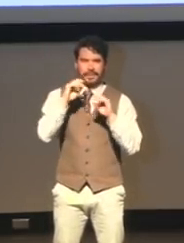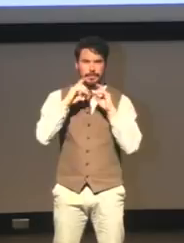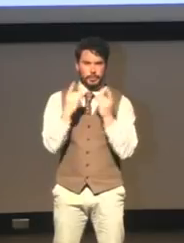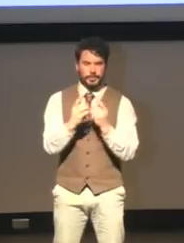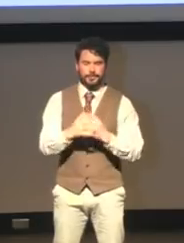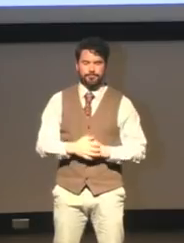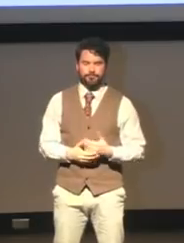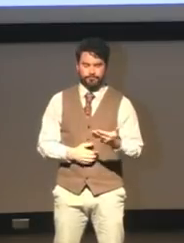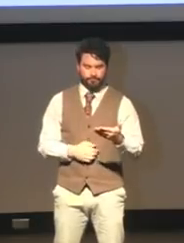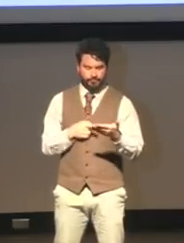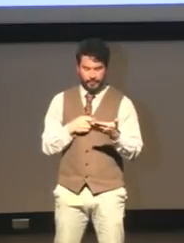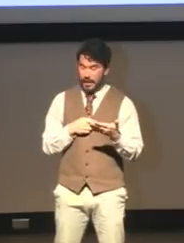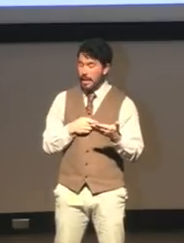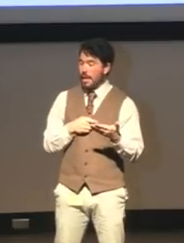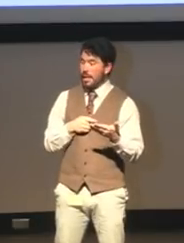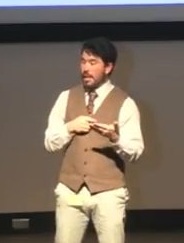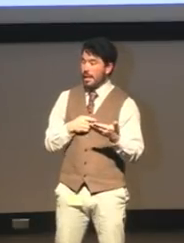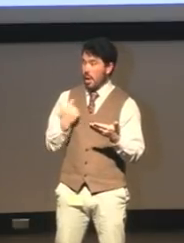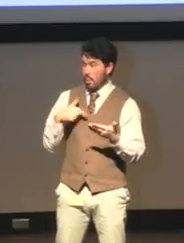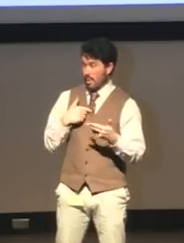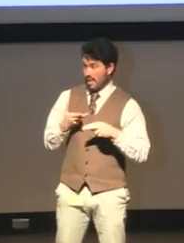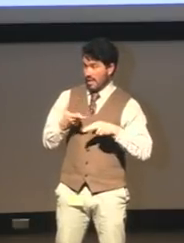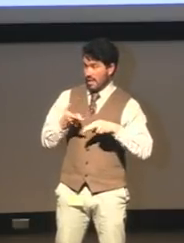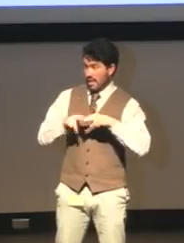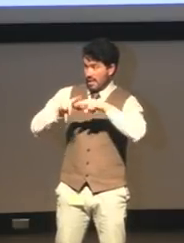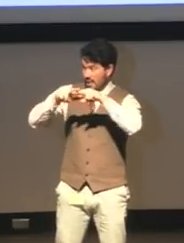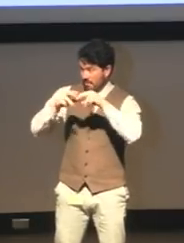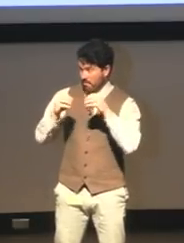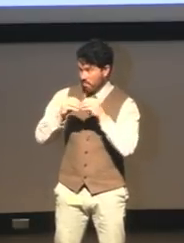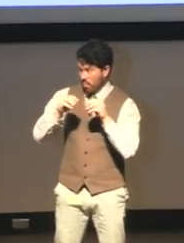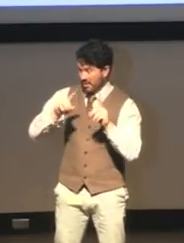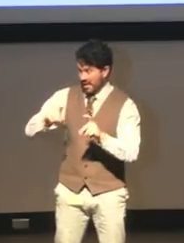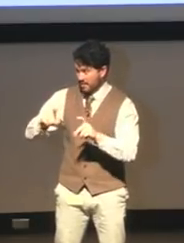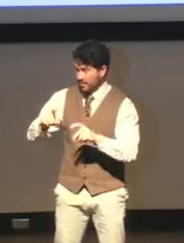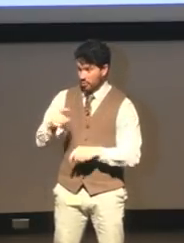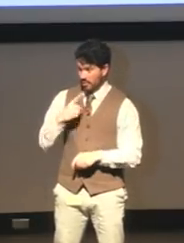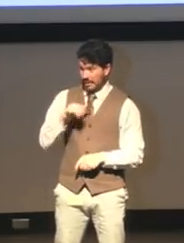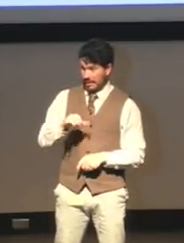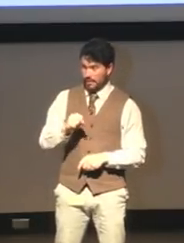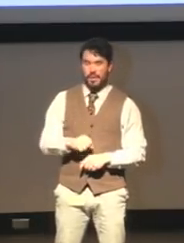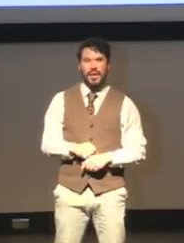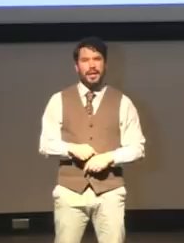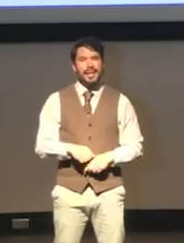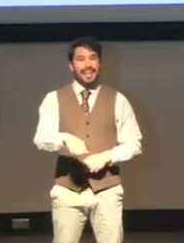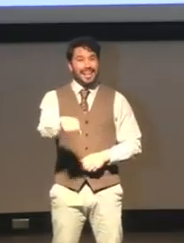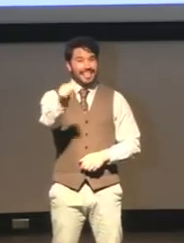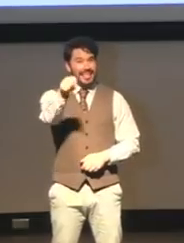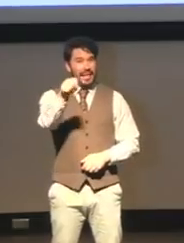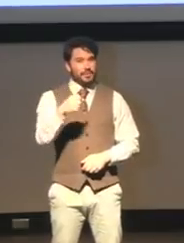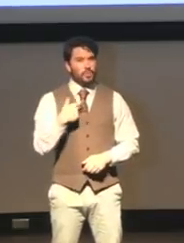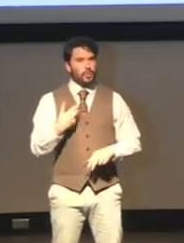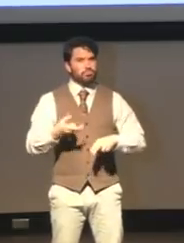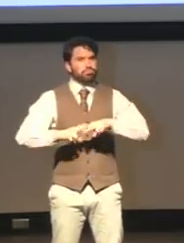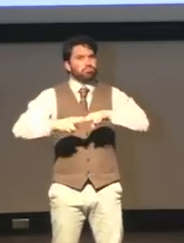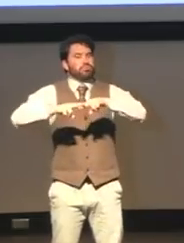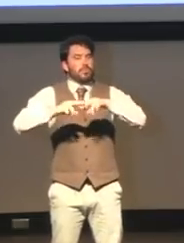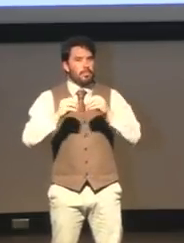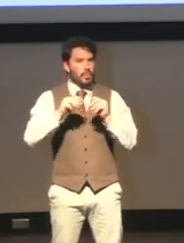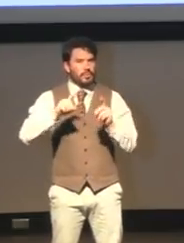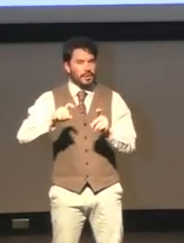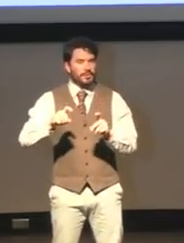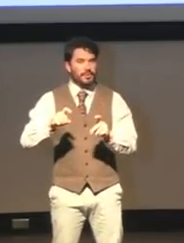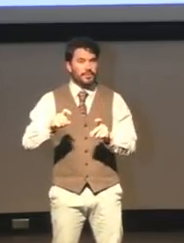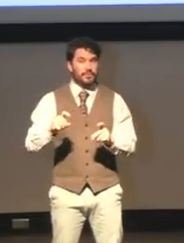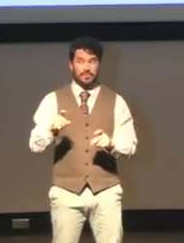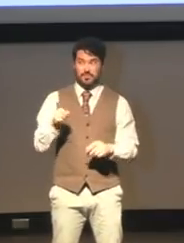Yeah, this one, are we continuing to ramp up our testing ability? And I think the answer to that is yes. The answer is yes. I think that we have a lot of testing